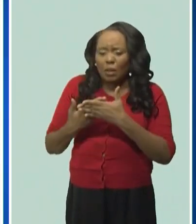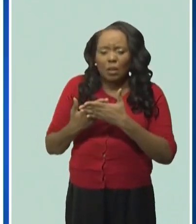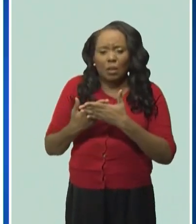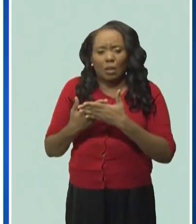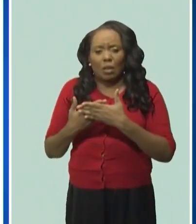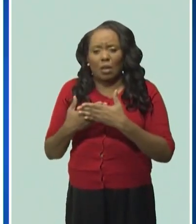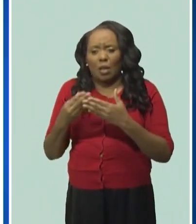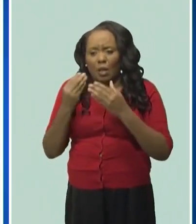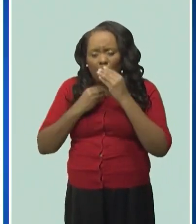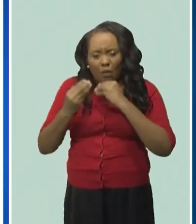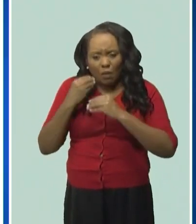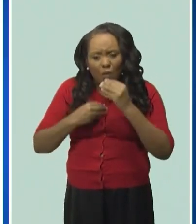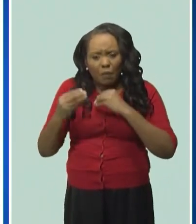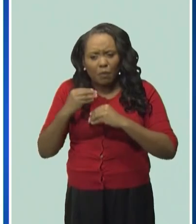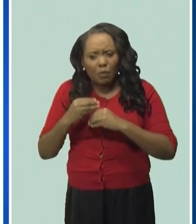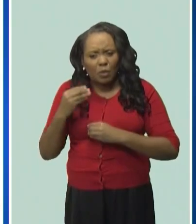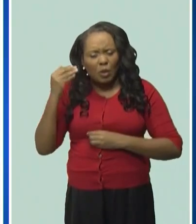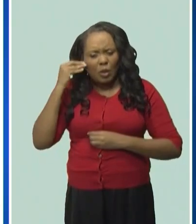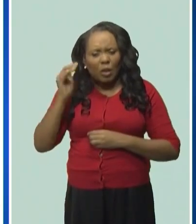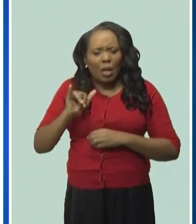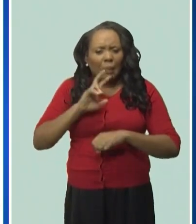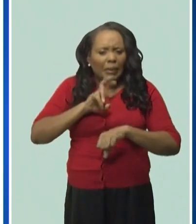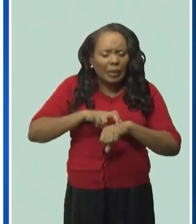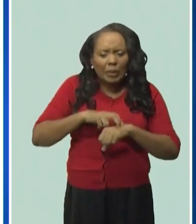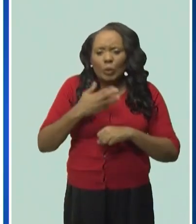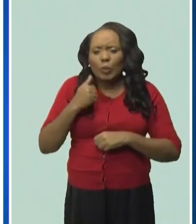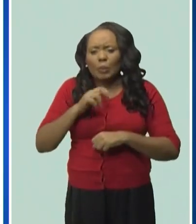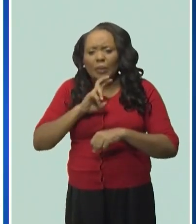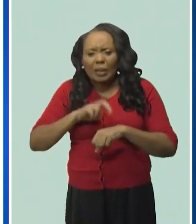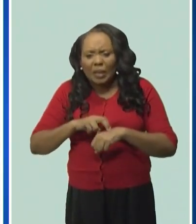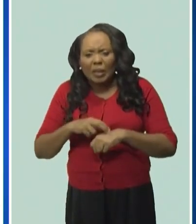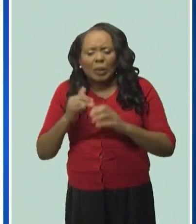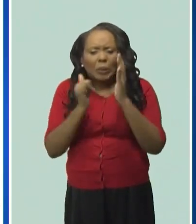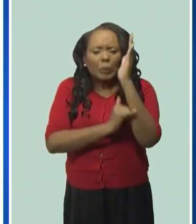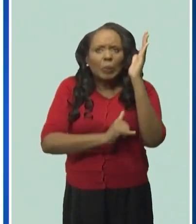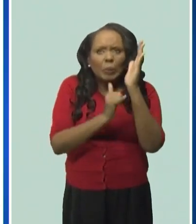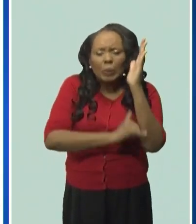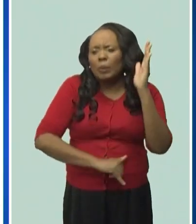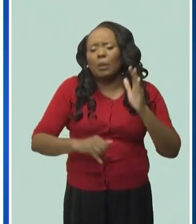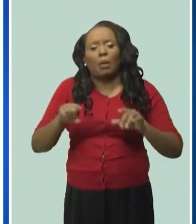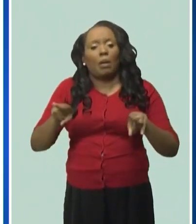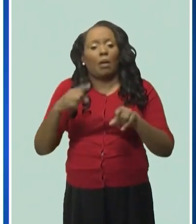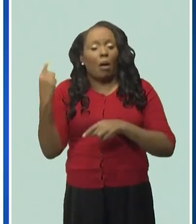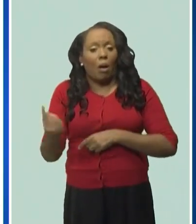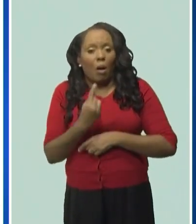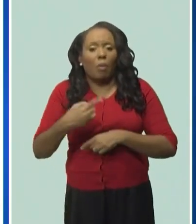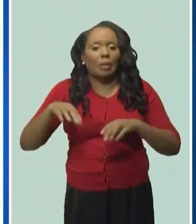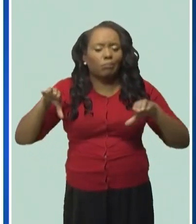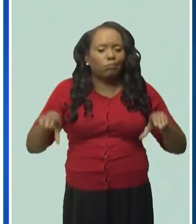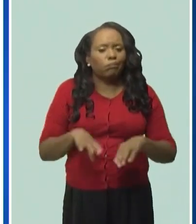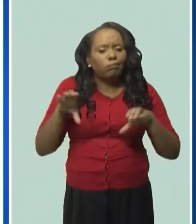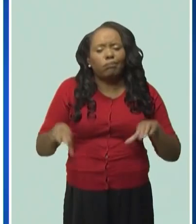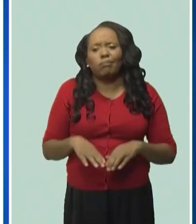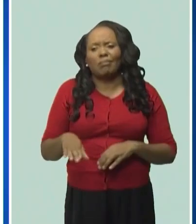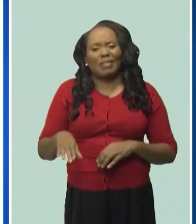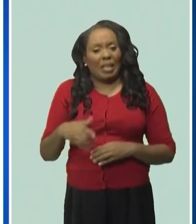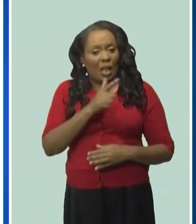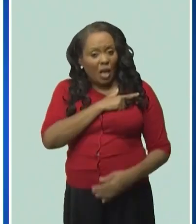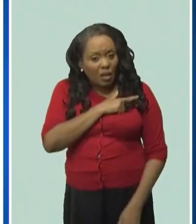and he cared himself. He was always very active, from one activity to another. He was never a